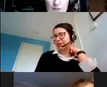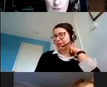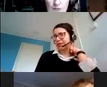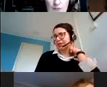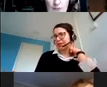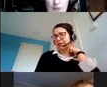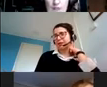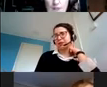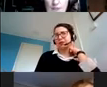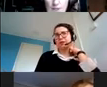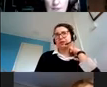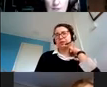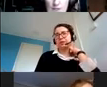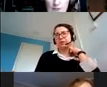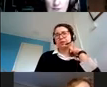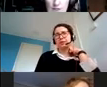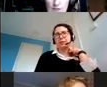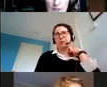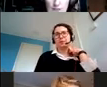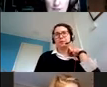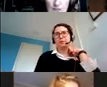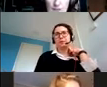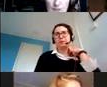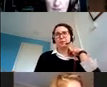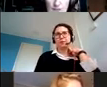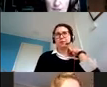this argument, this topic. I'm going to